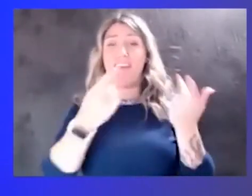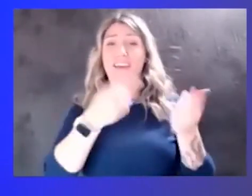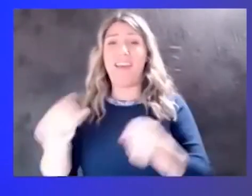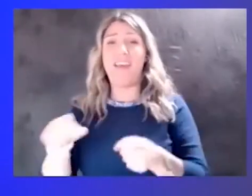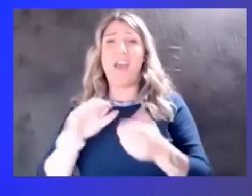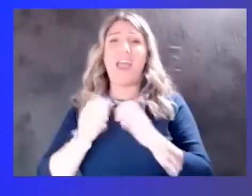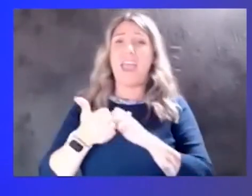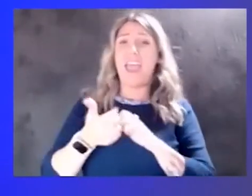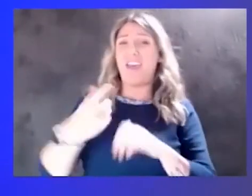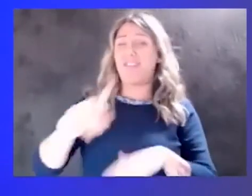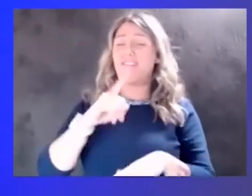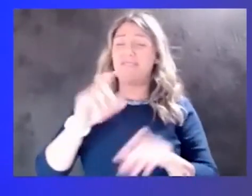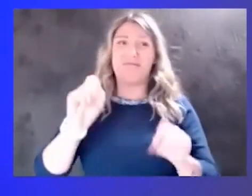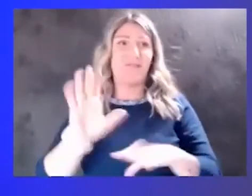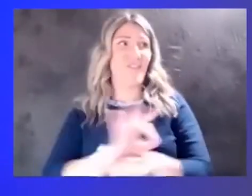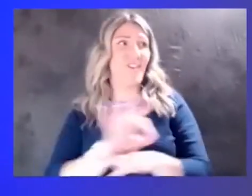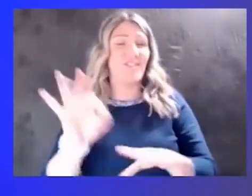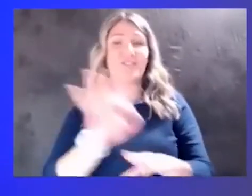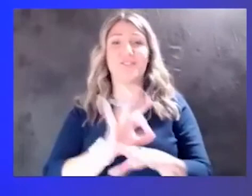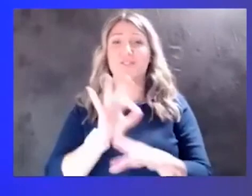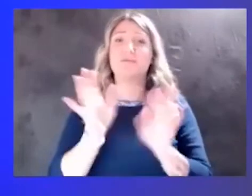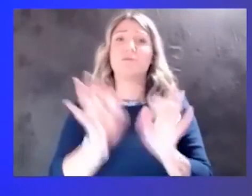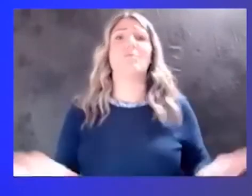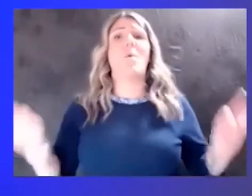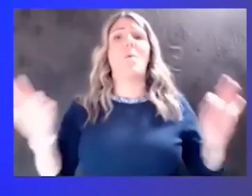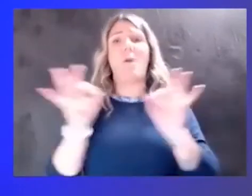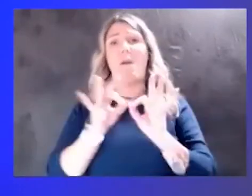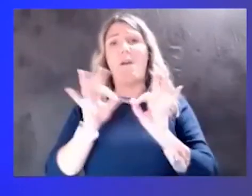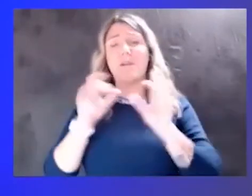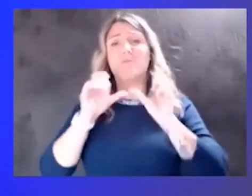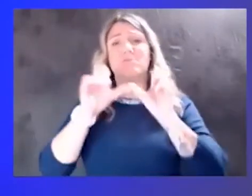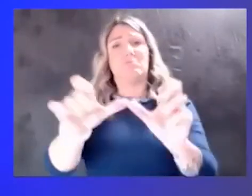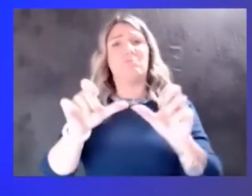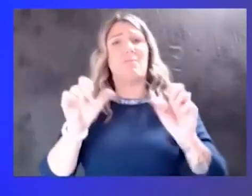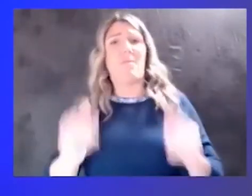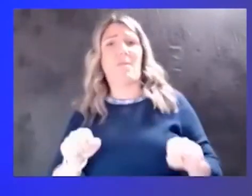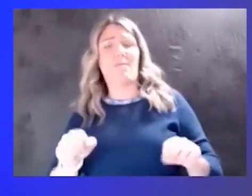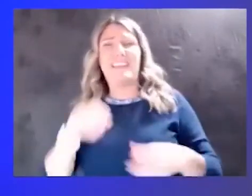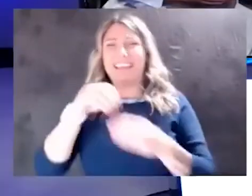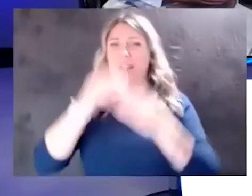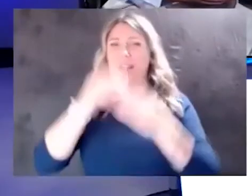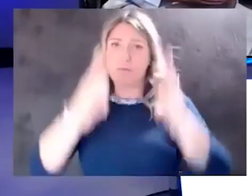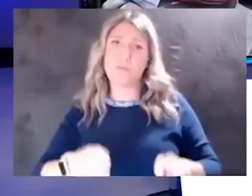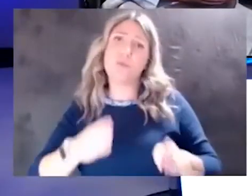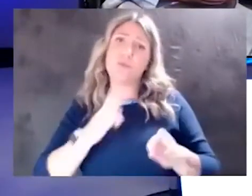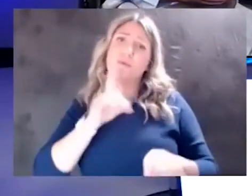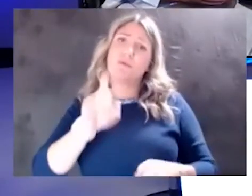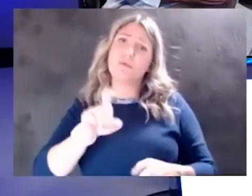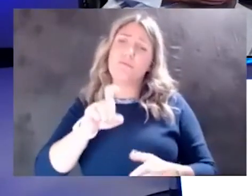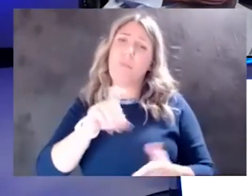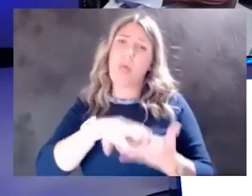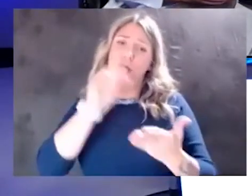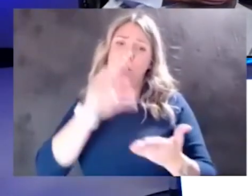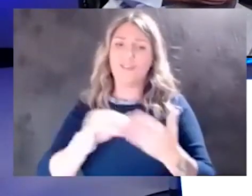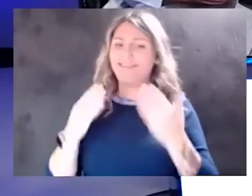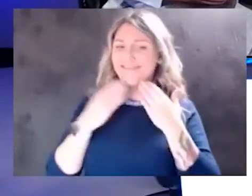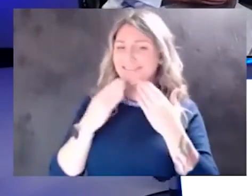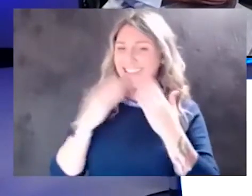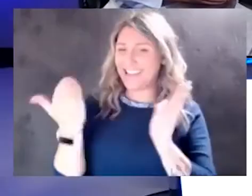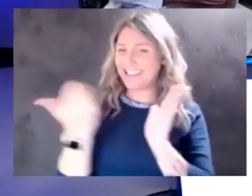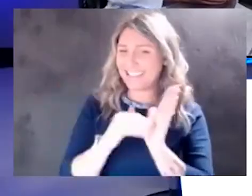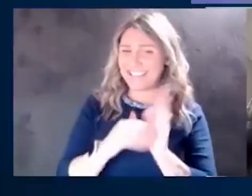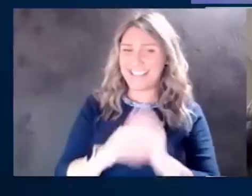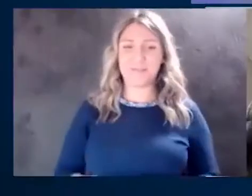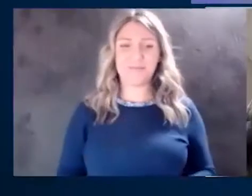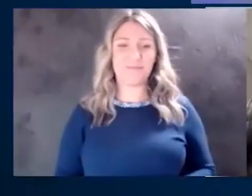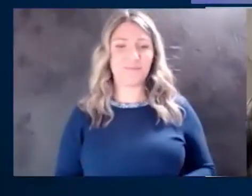able to function as well. So it is important that we continue to be able to have in-person learning. Yeah, thanks again. Thanks. And listen, to all of you,